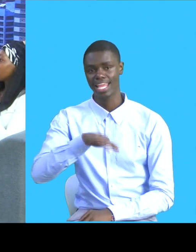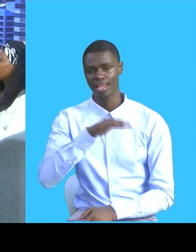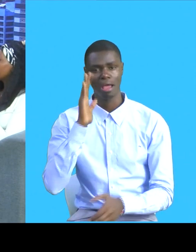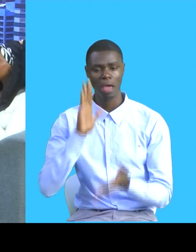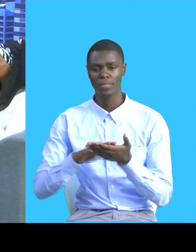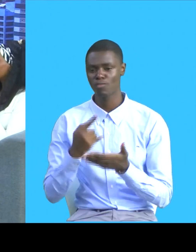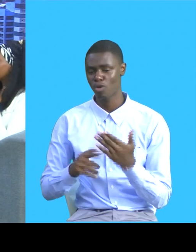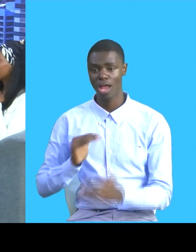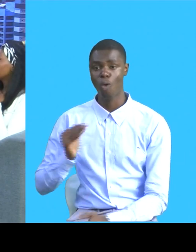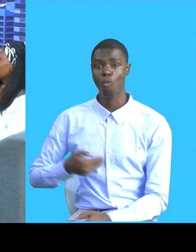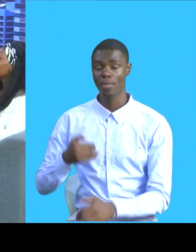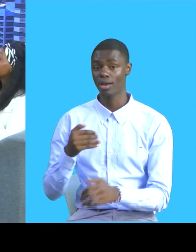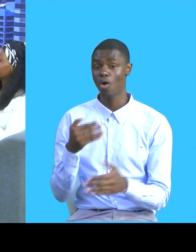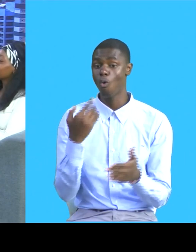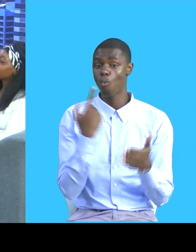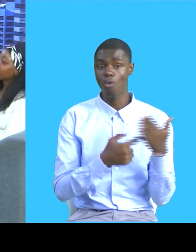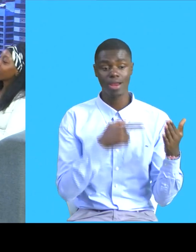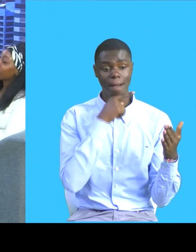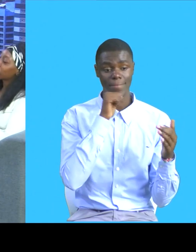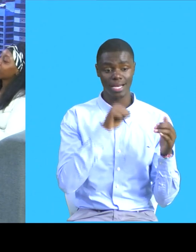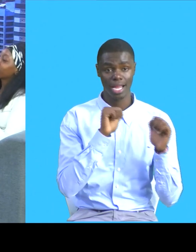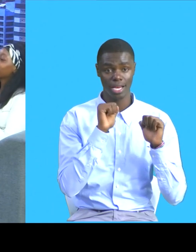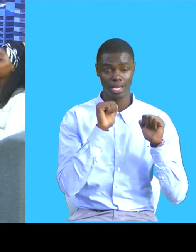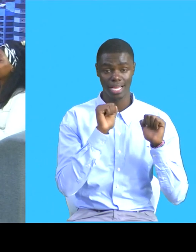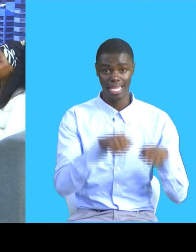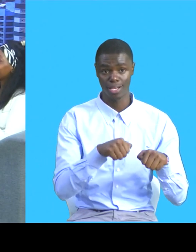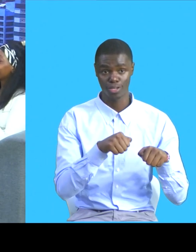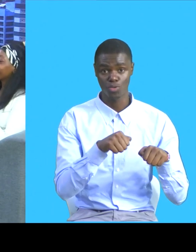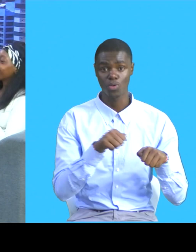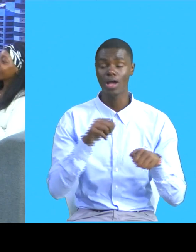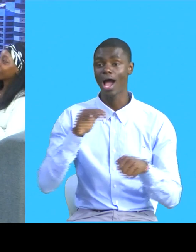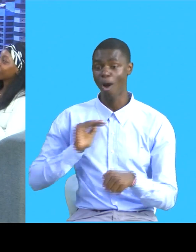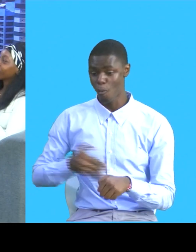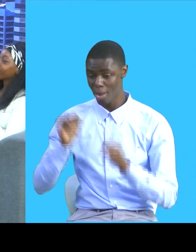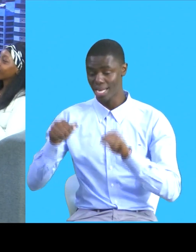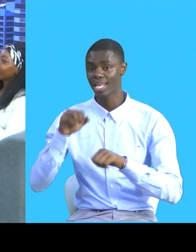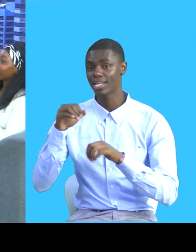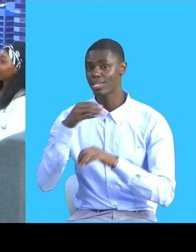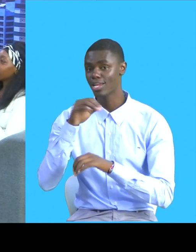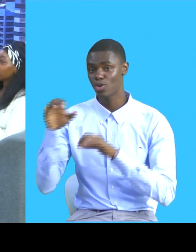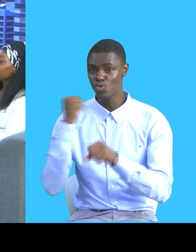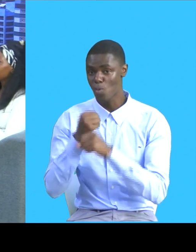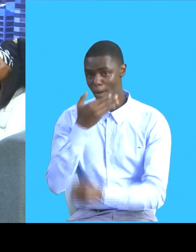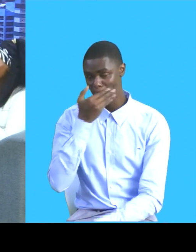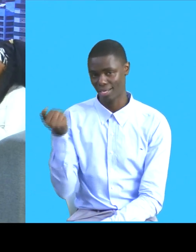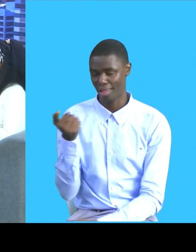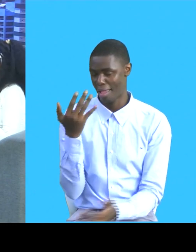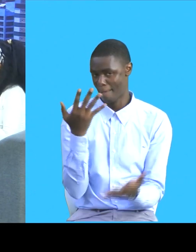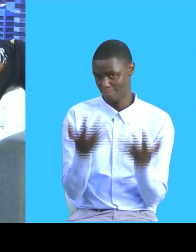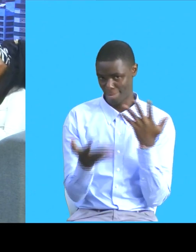believe a woman can work. What a man can do, a woman can do better. So it may